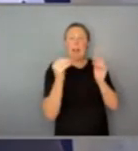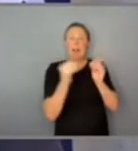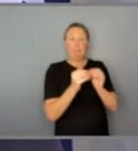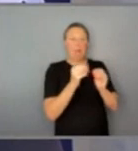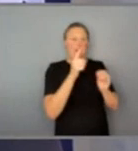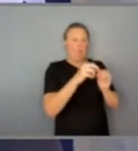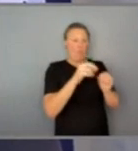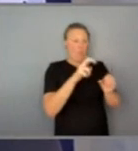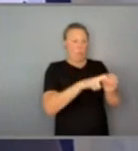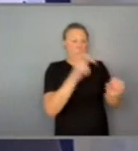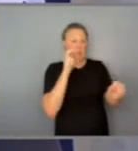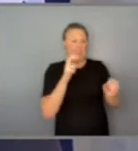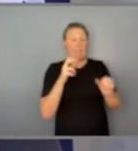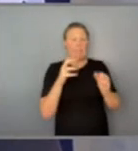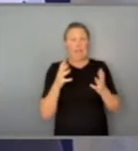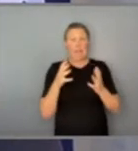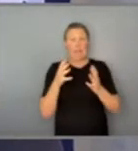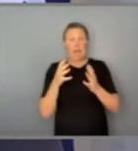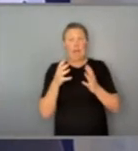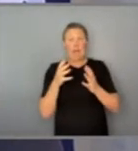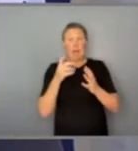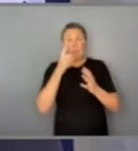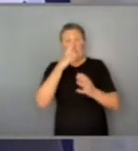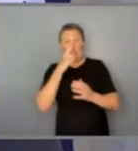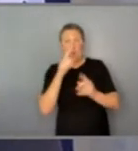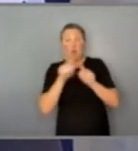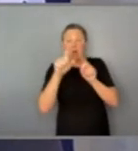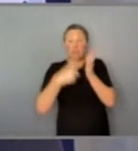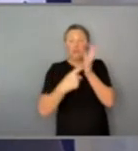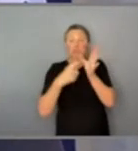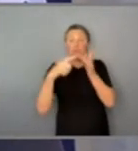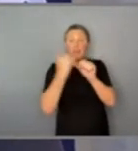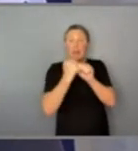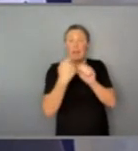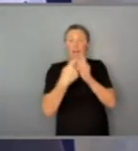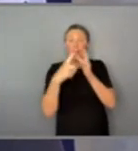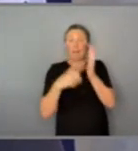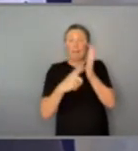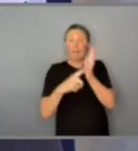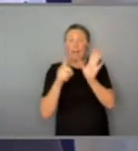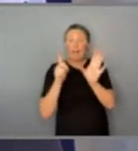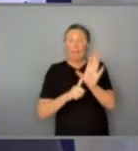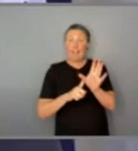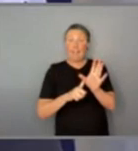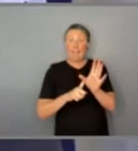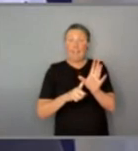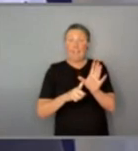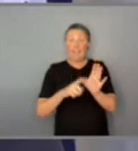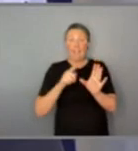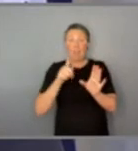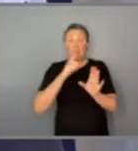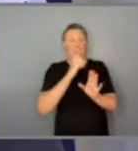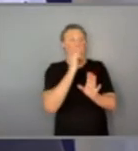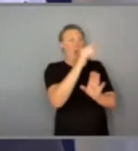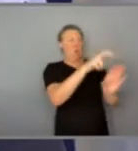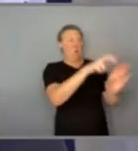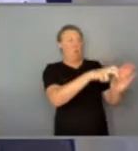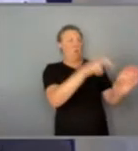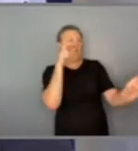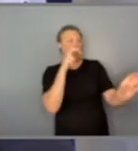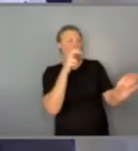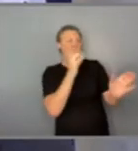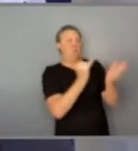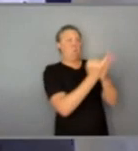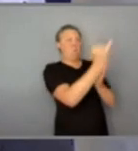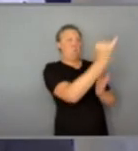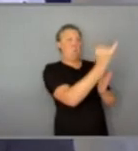that people who quit in protest, like Craig Kelly, are still then aligned with the Liberal Party? What it means is they're representing themselves